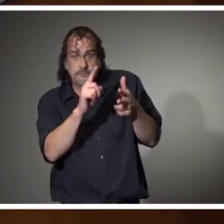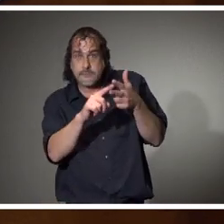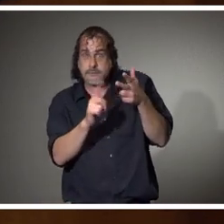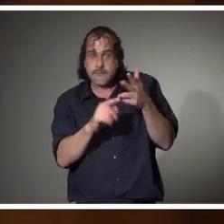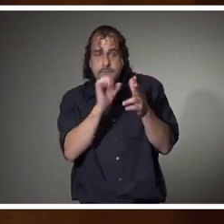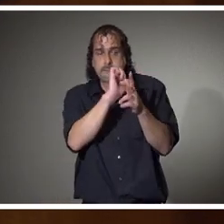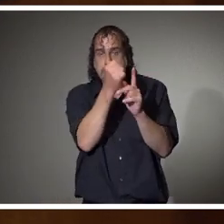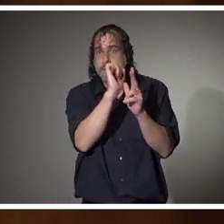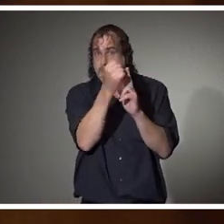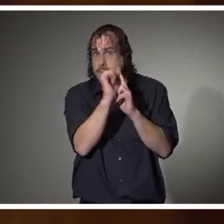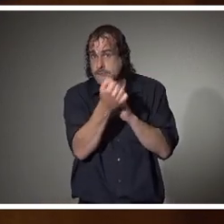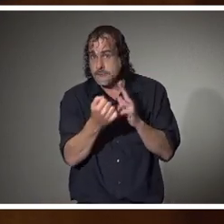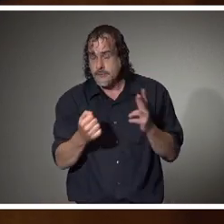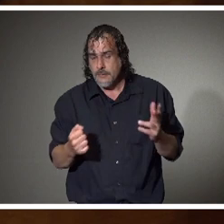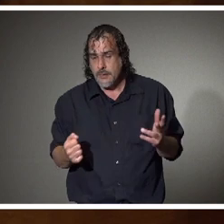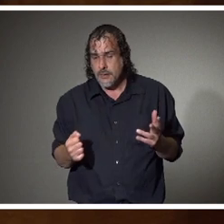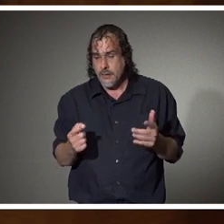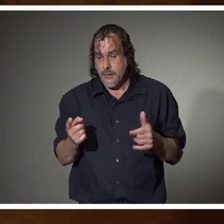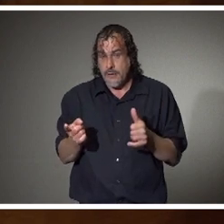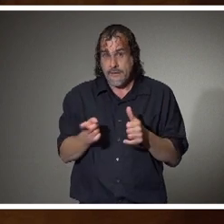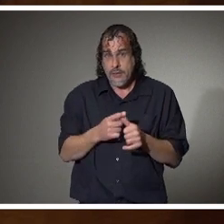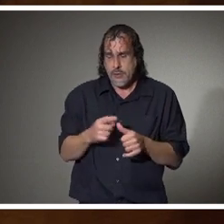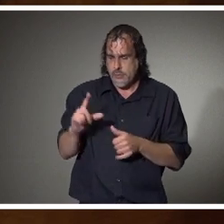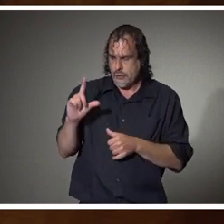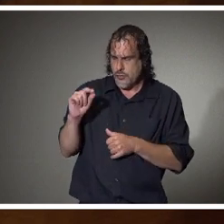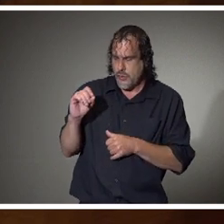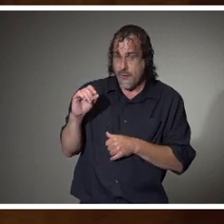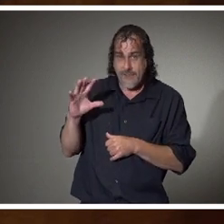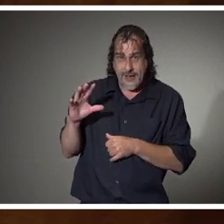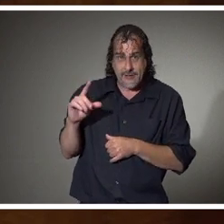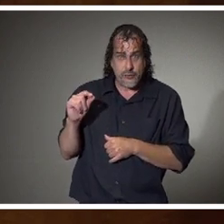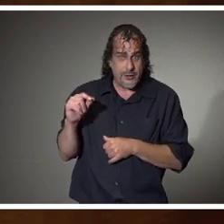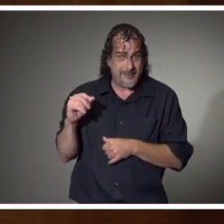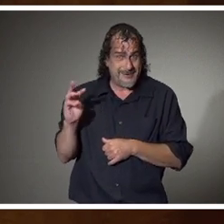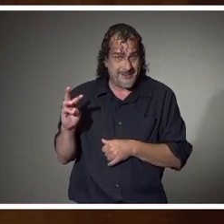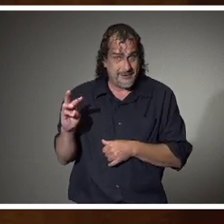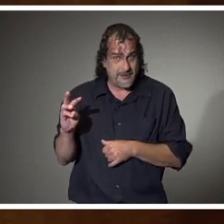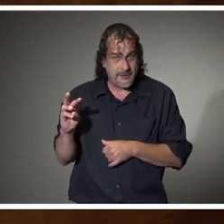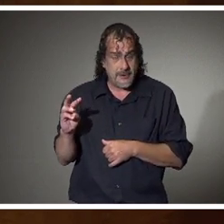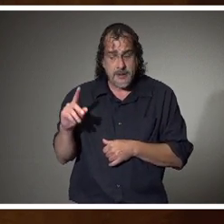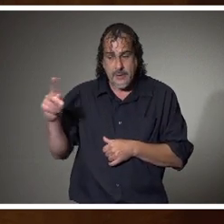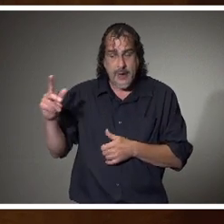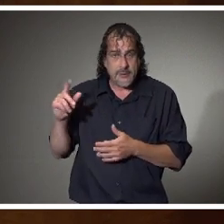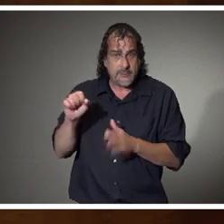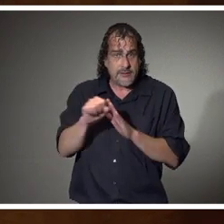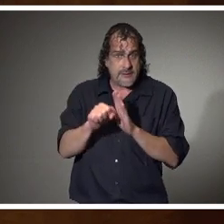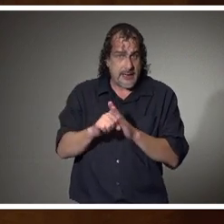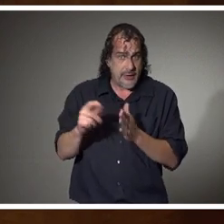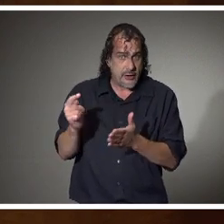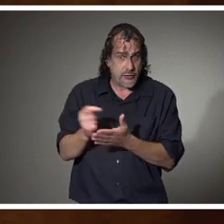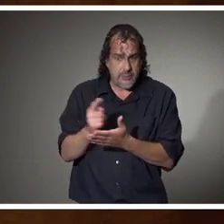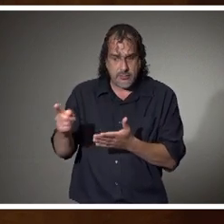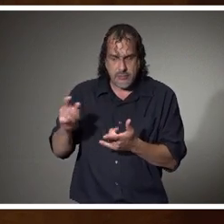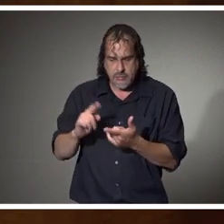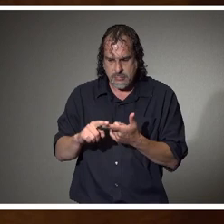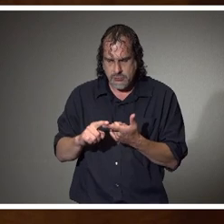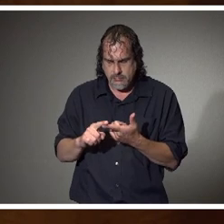case, first was in 2005, 2006. If you may recall, I was state treasurer at the time. Then